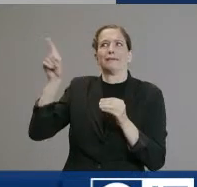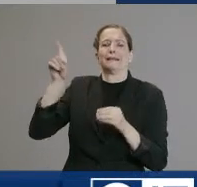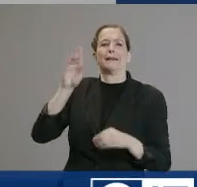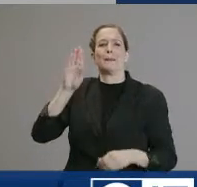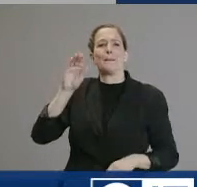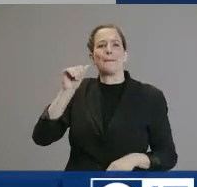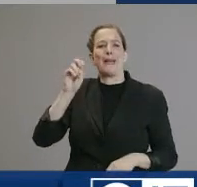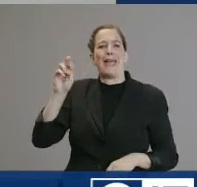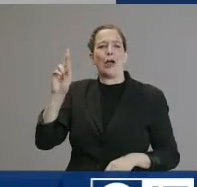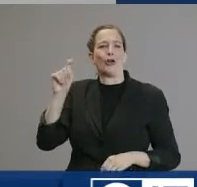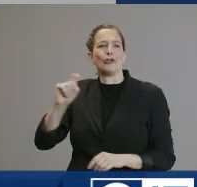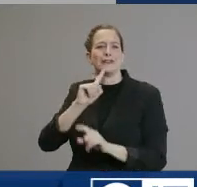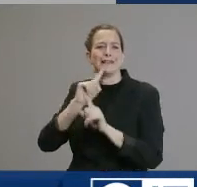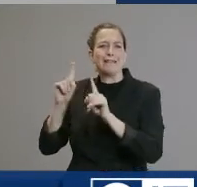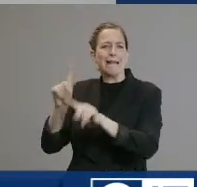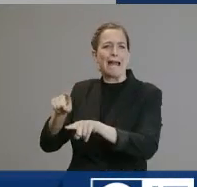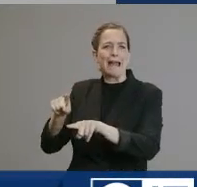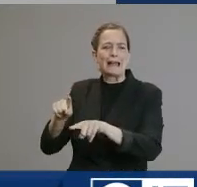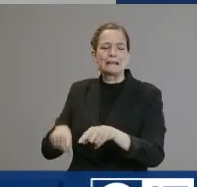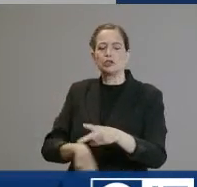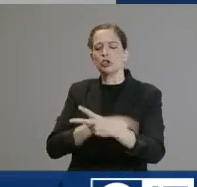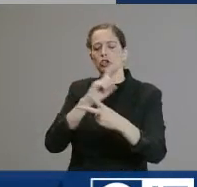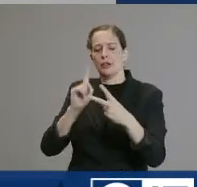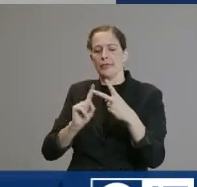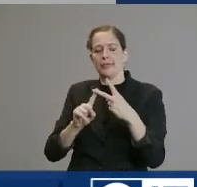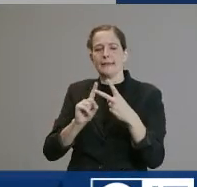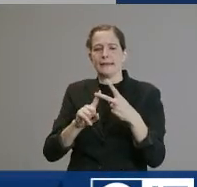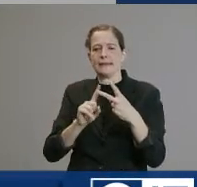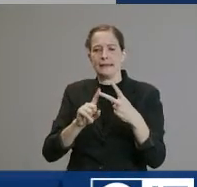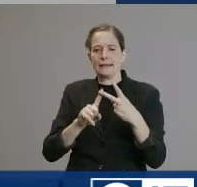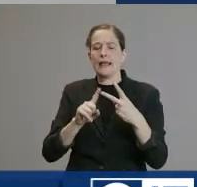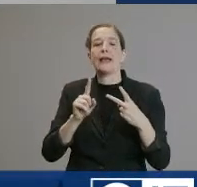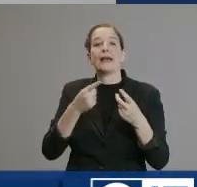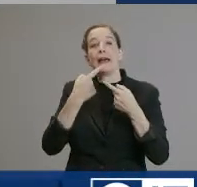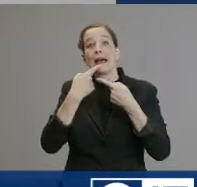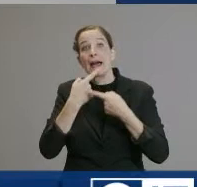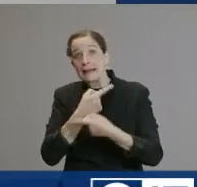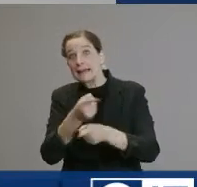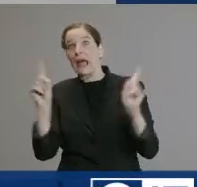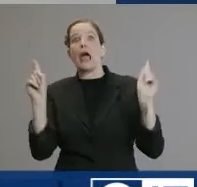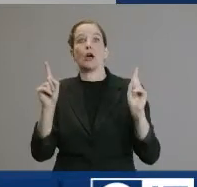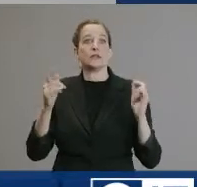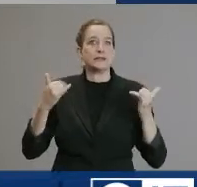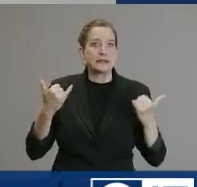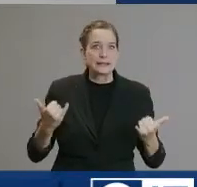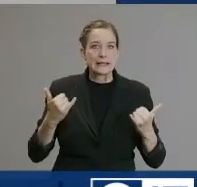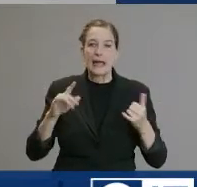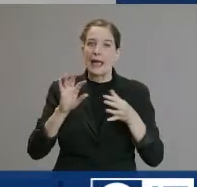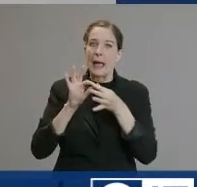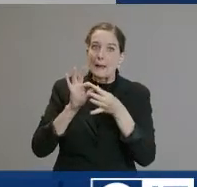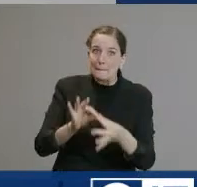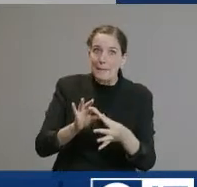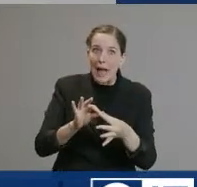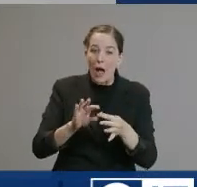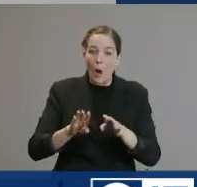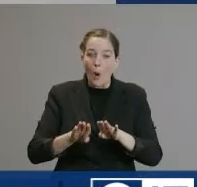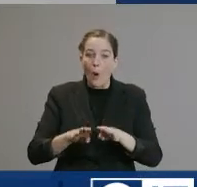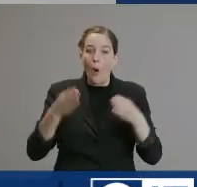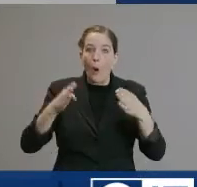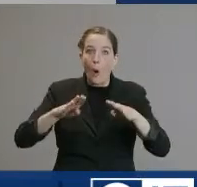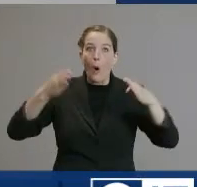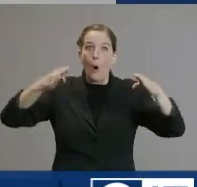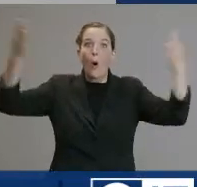announcement that was made today around reopening. We're going to focus on staying vigilant